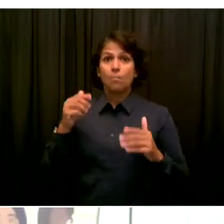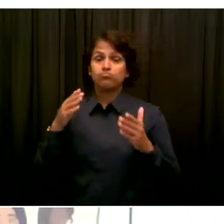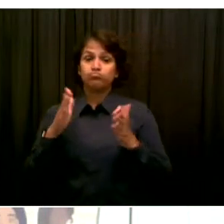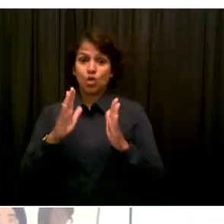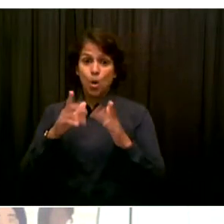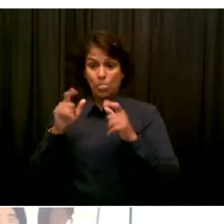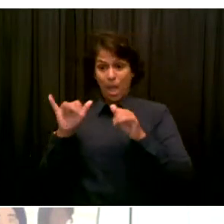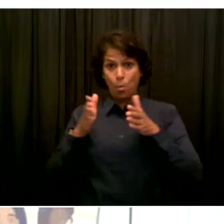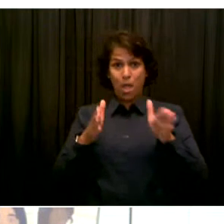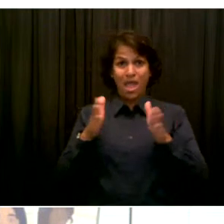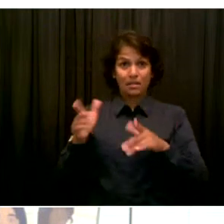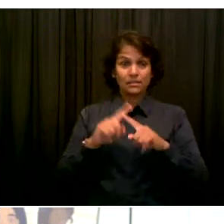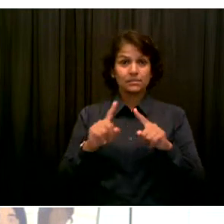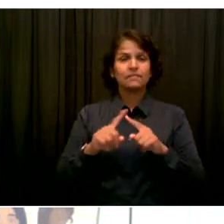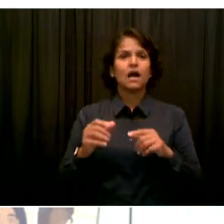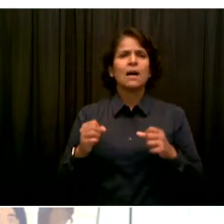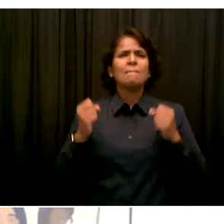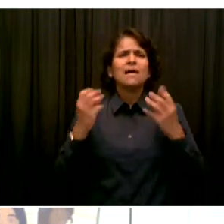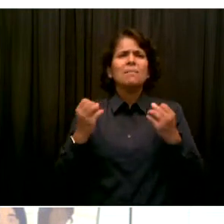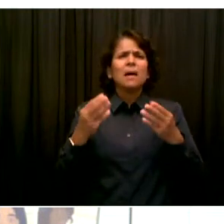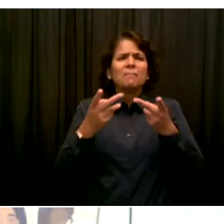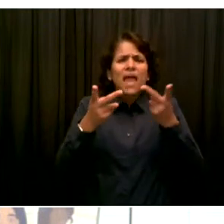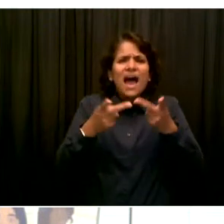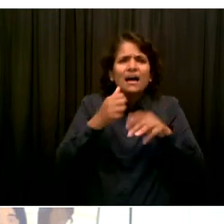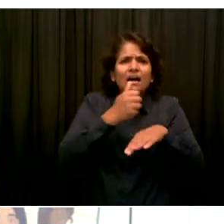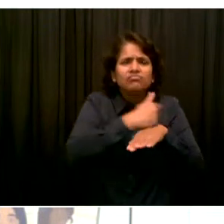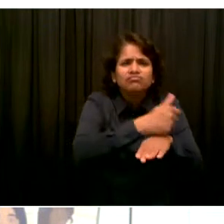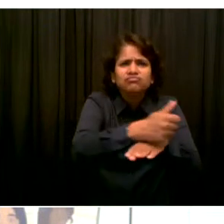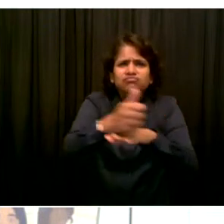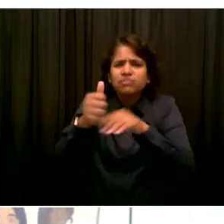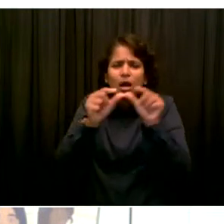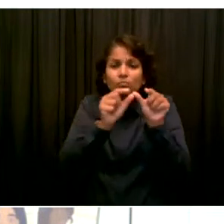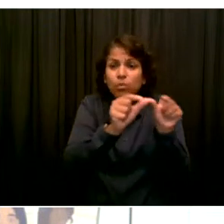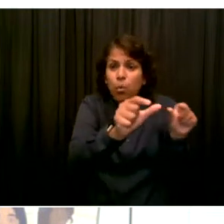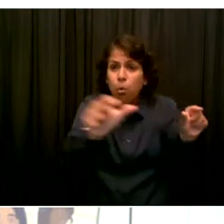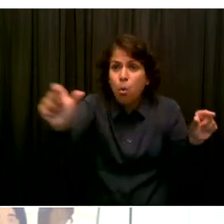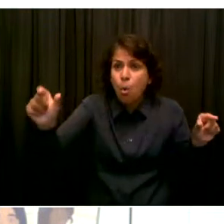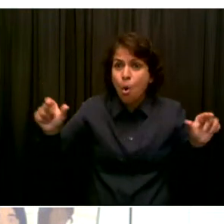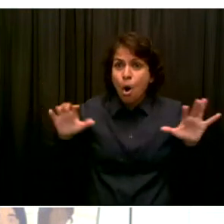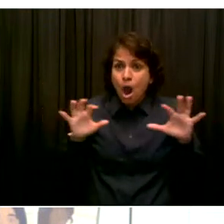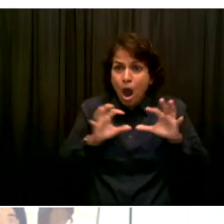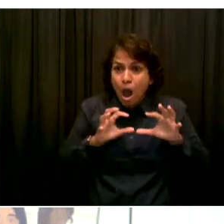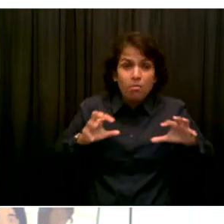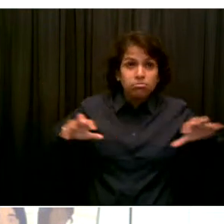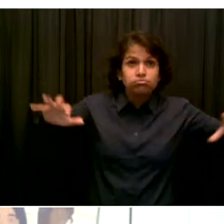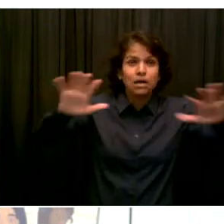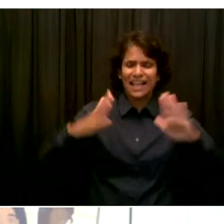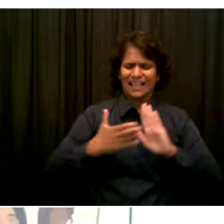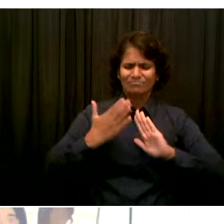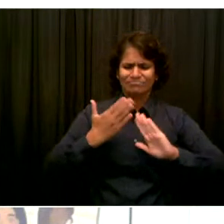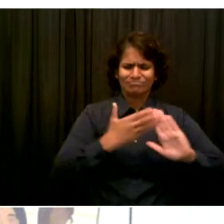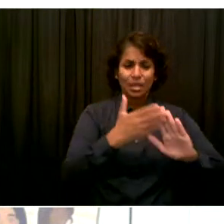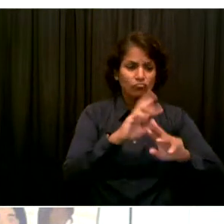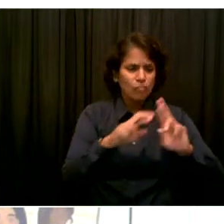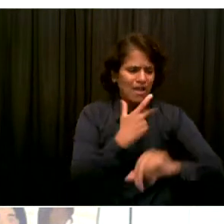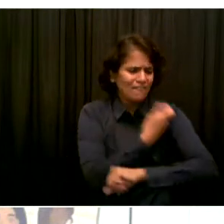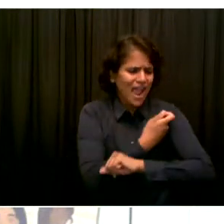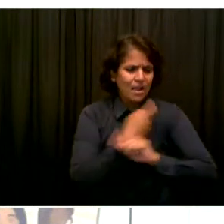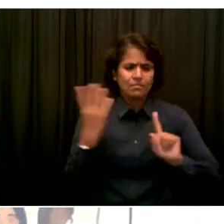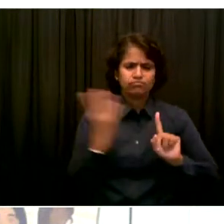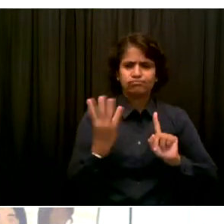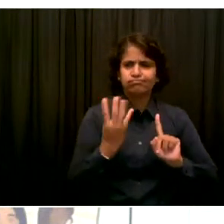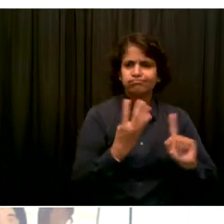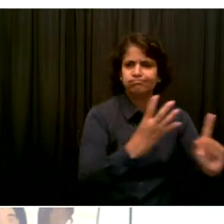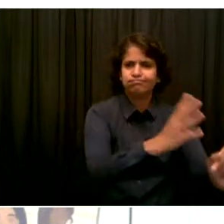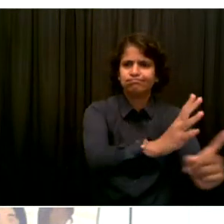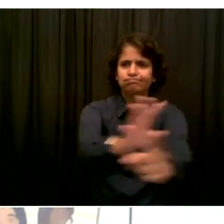have a tremendous amount of capacity in the sites that are already running today. These are the pharmacies, the hospitals, the clinics that continue